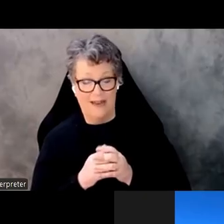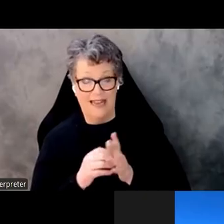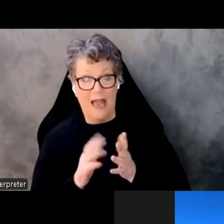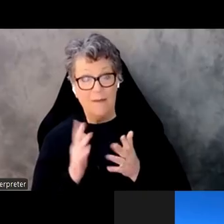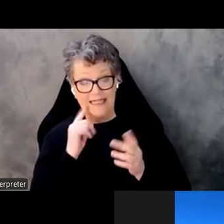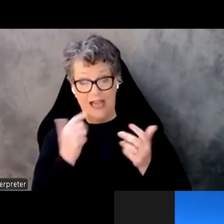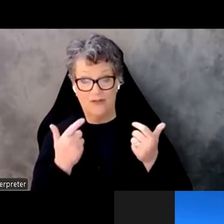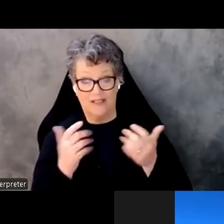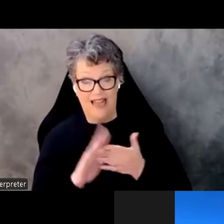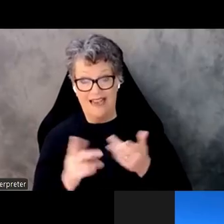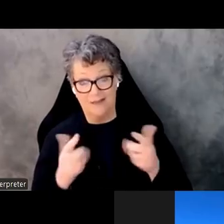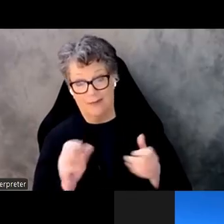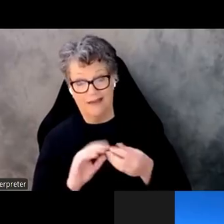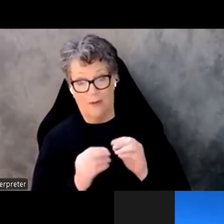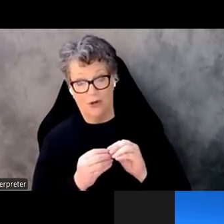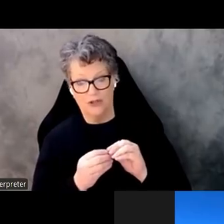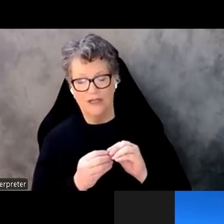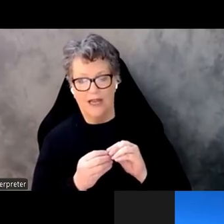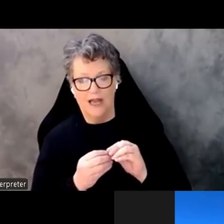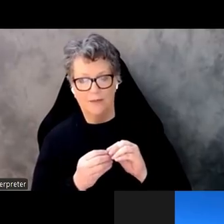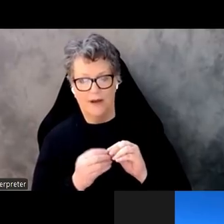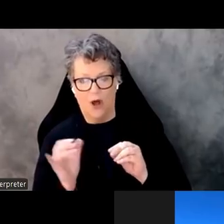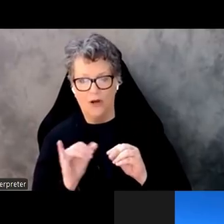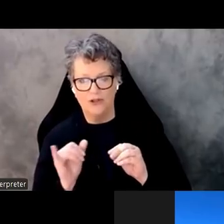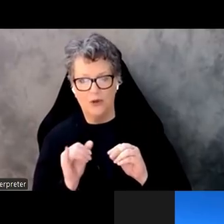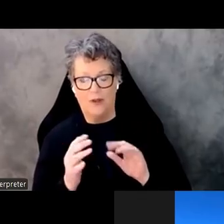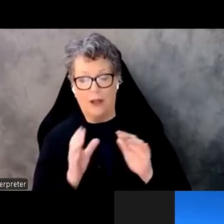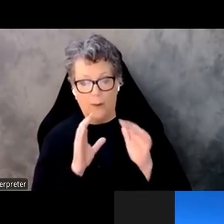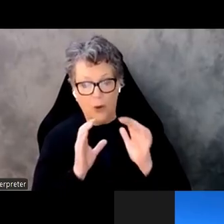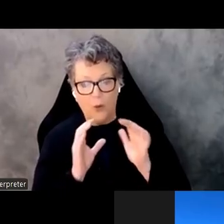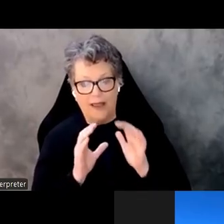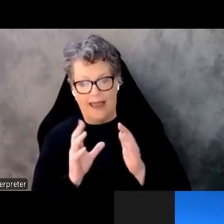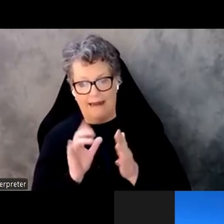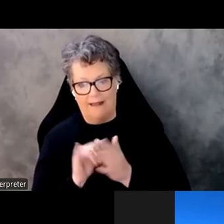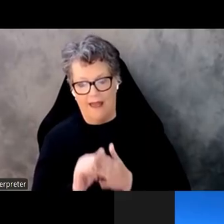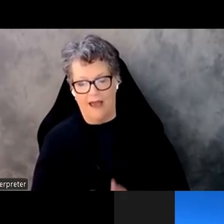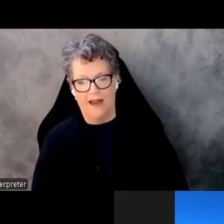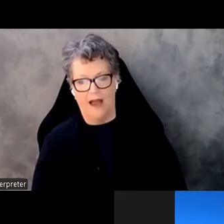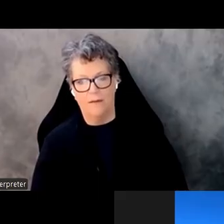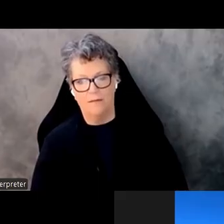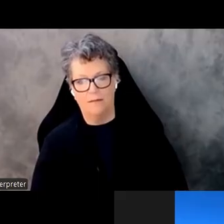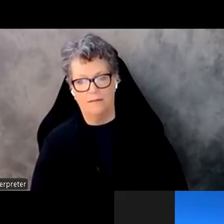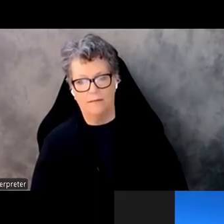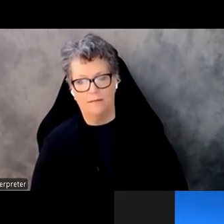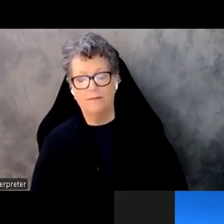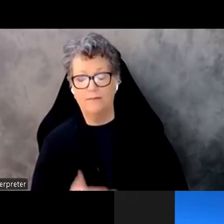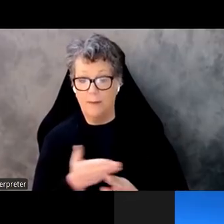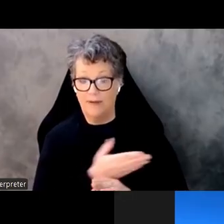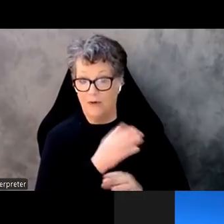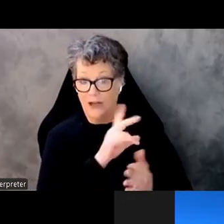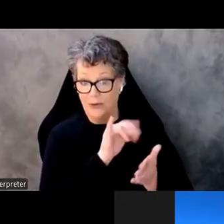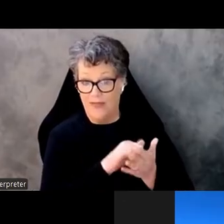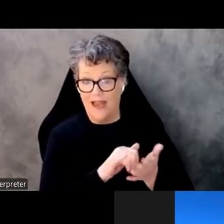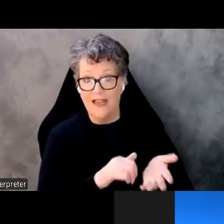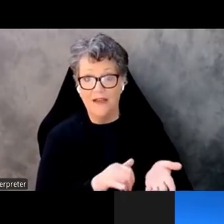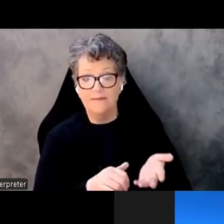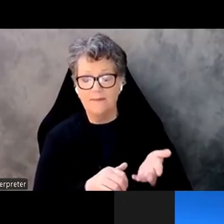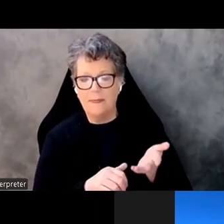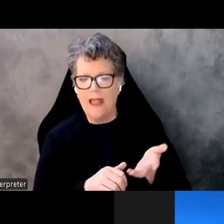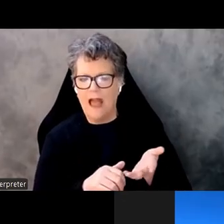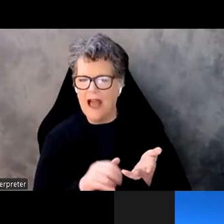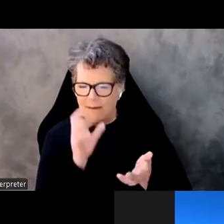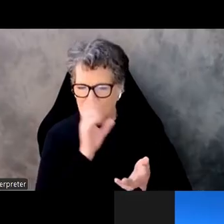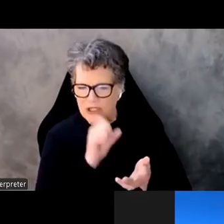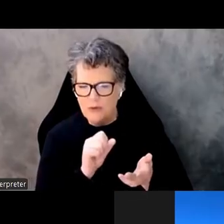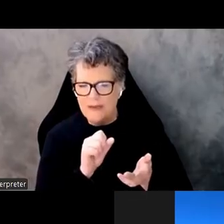big numbers, but in terms of also communicating that. But before I get into that, I'm assuming